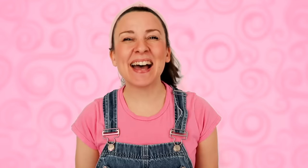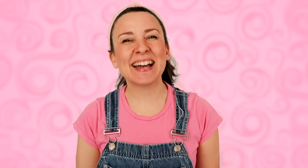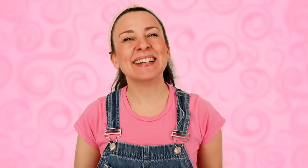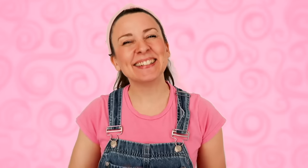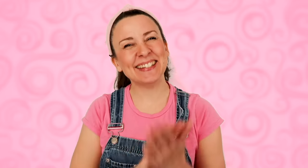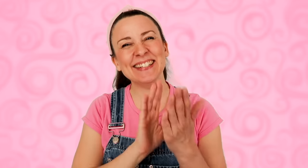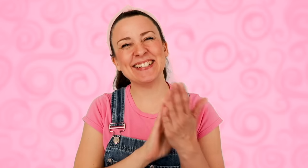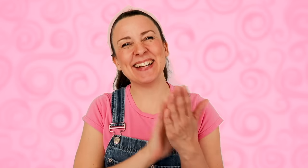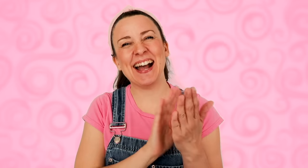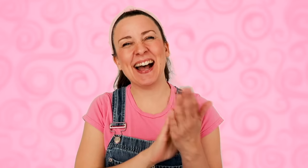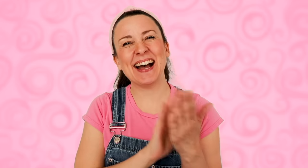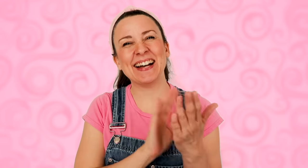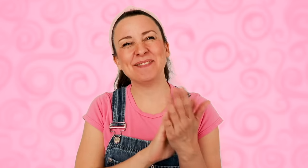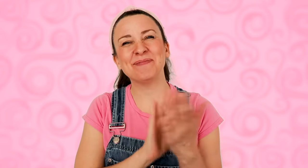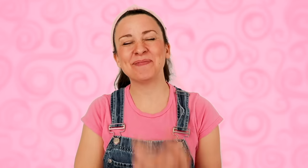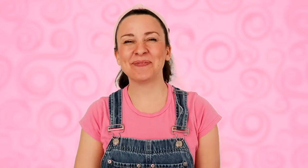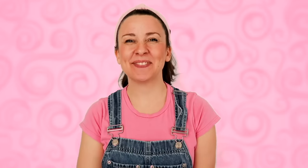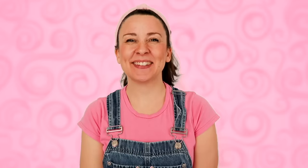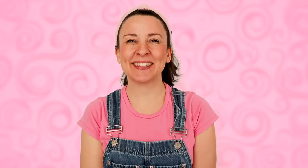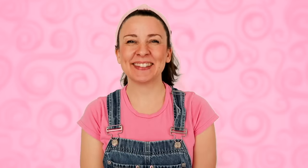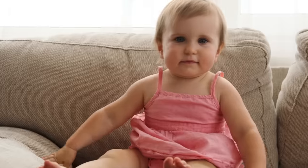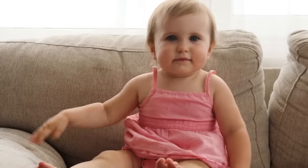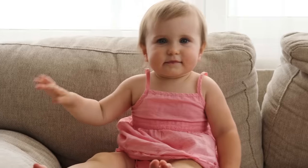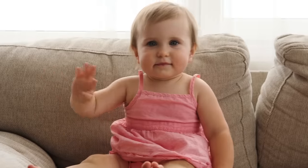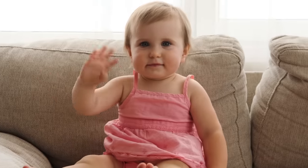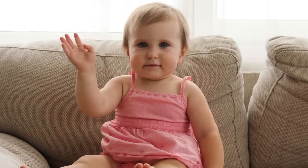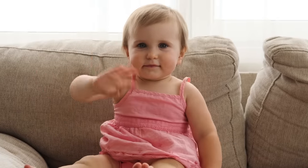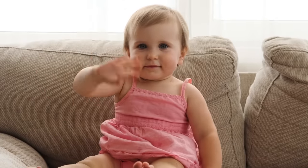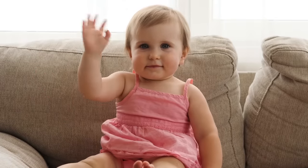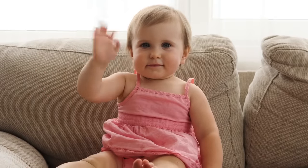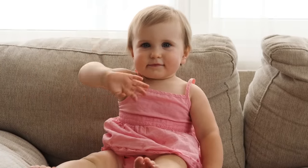mama. Good job.